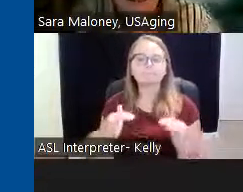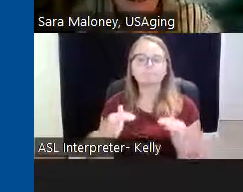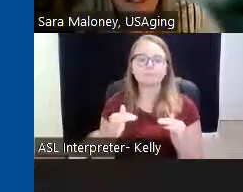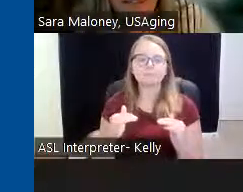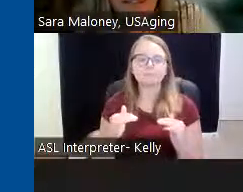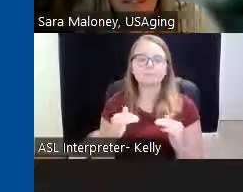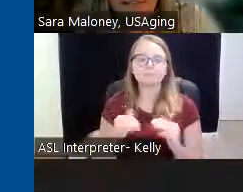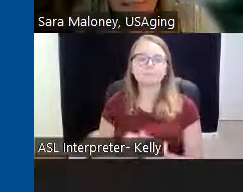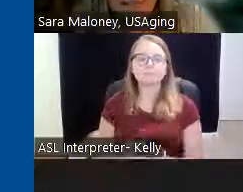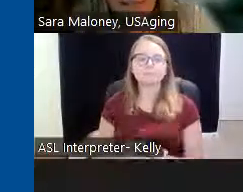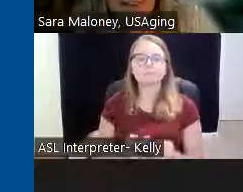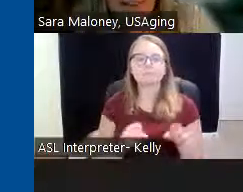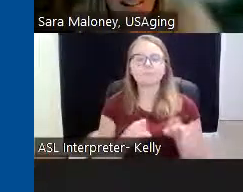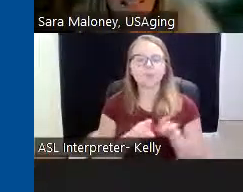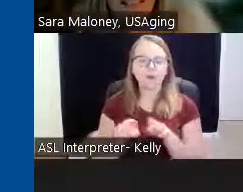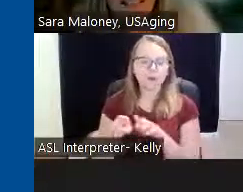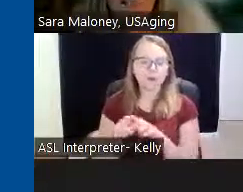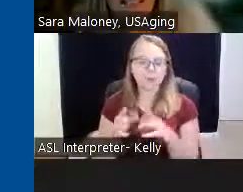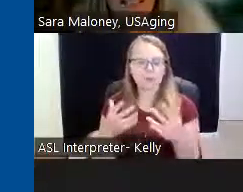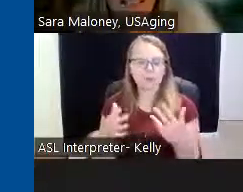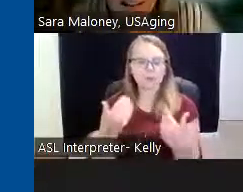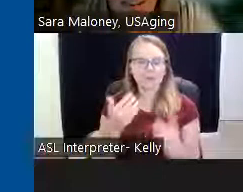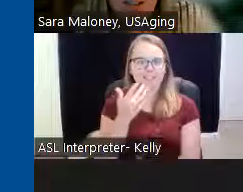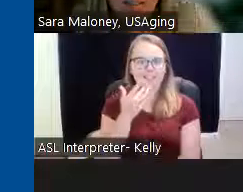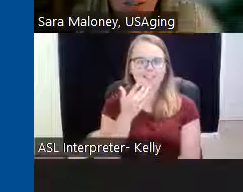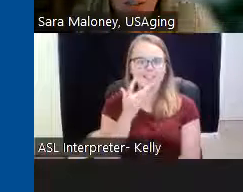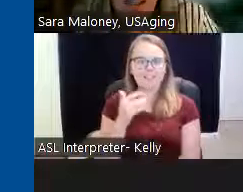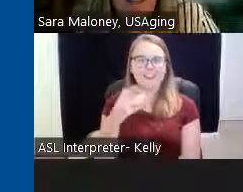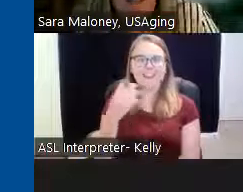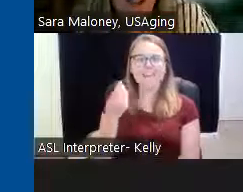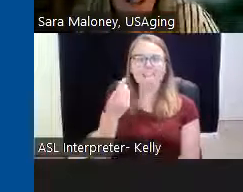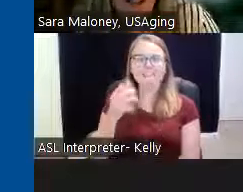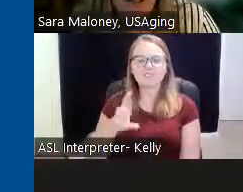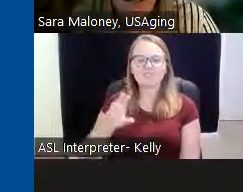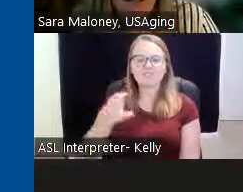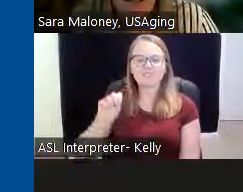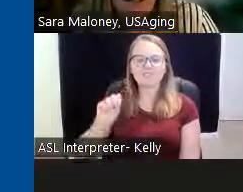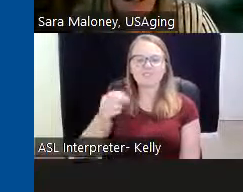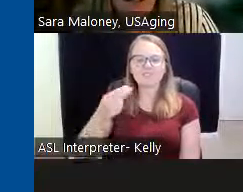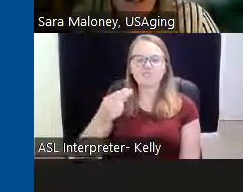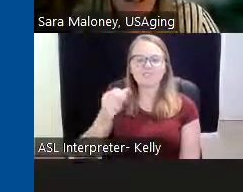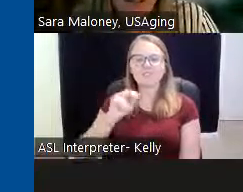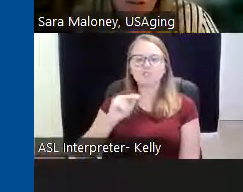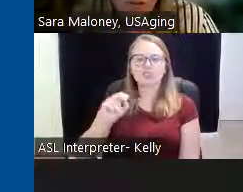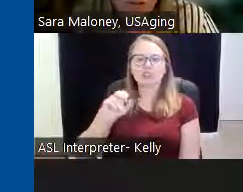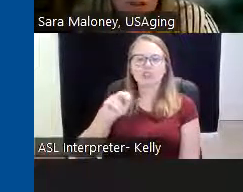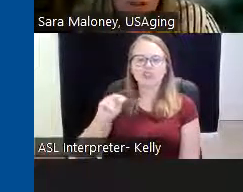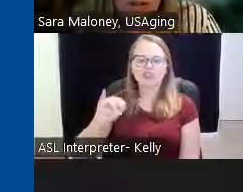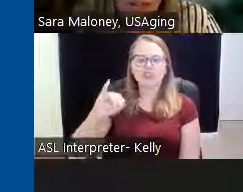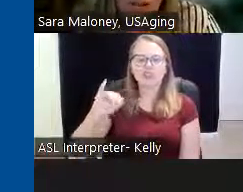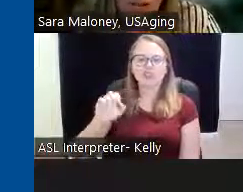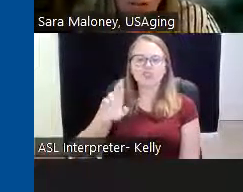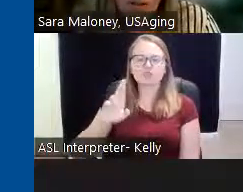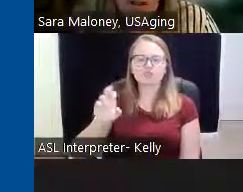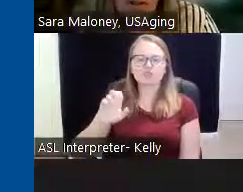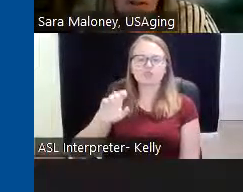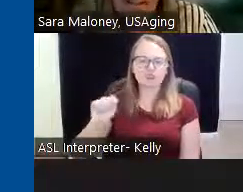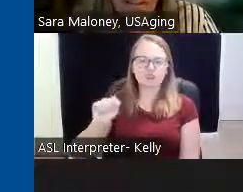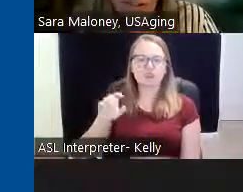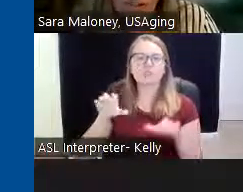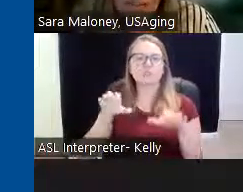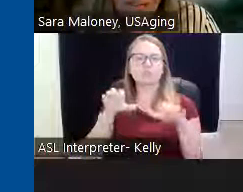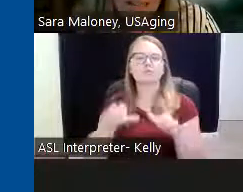were very lucky to have Dr. Shannon Jarrett do a literature review on